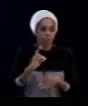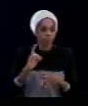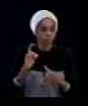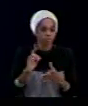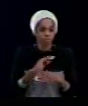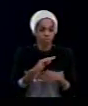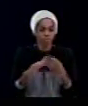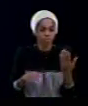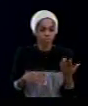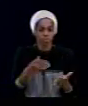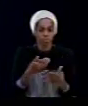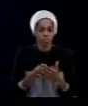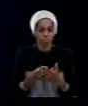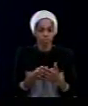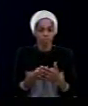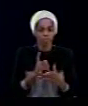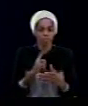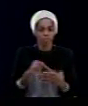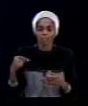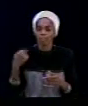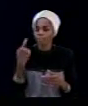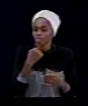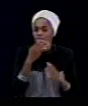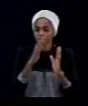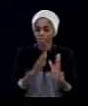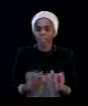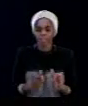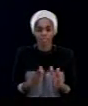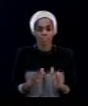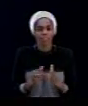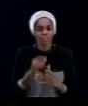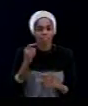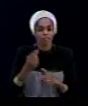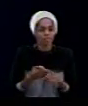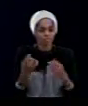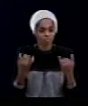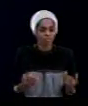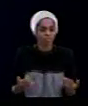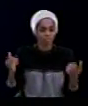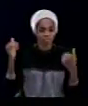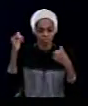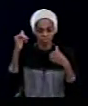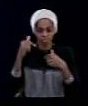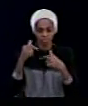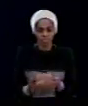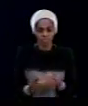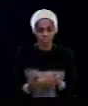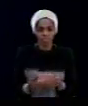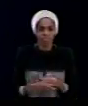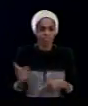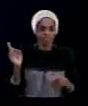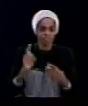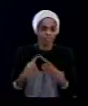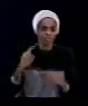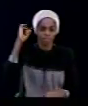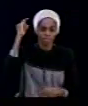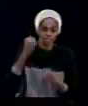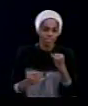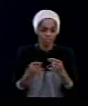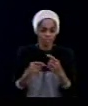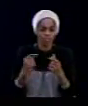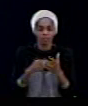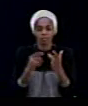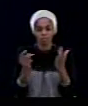crusade, that from today till the end of the crusade, today is the very first day of the crusade, from today till the end,